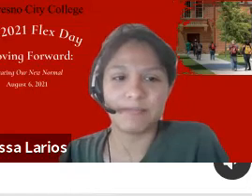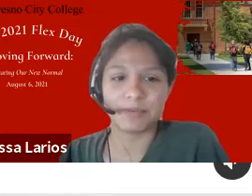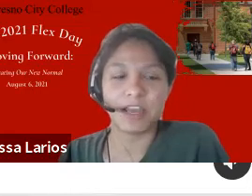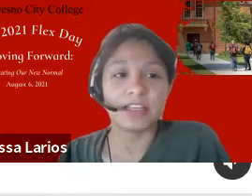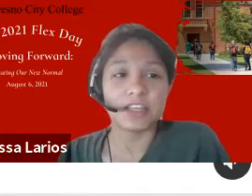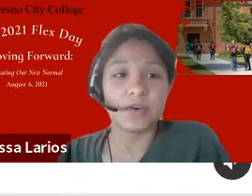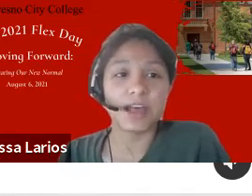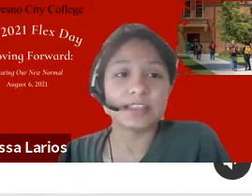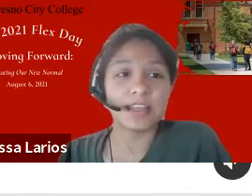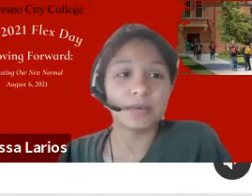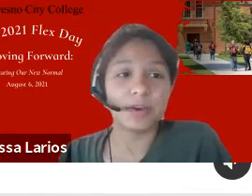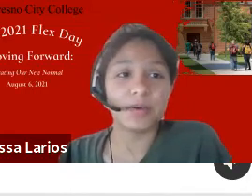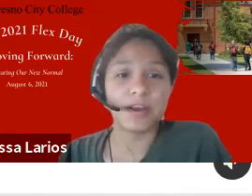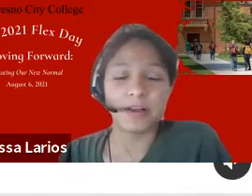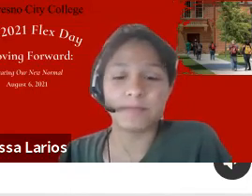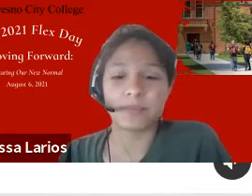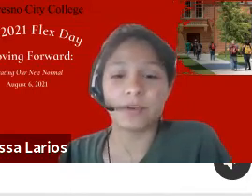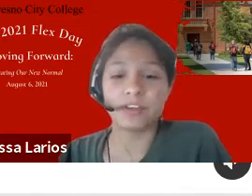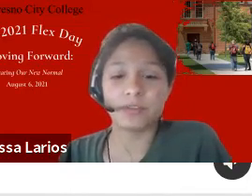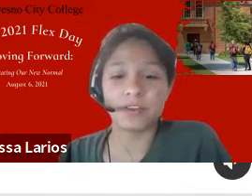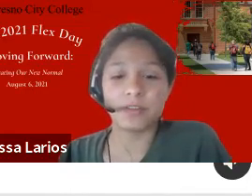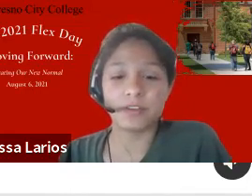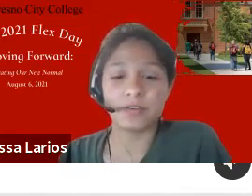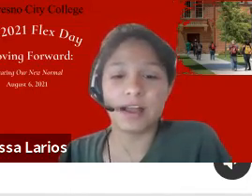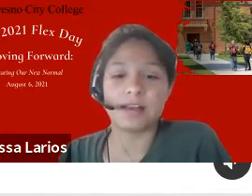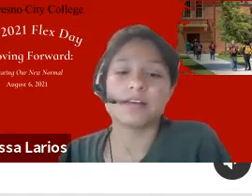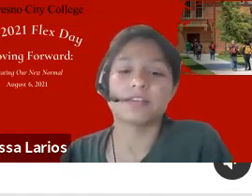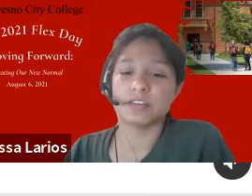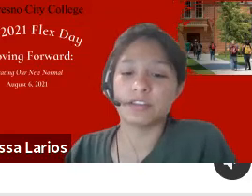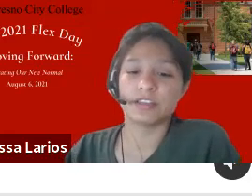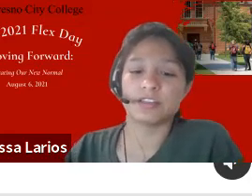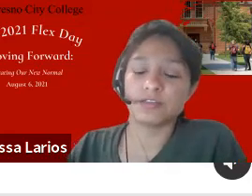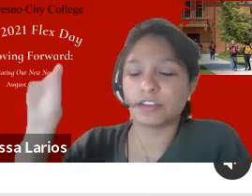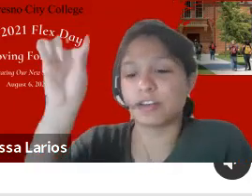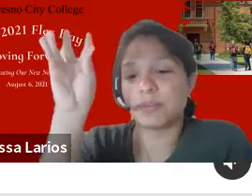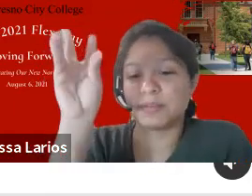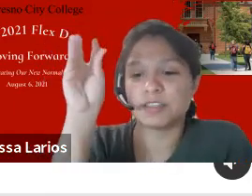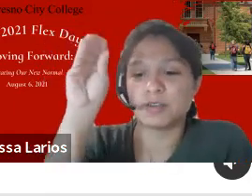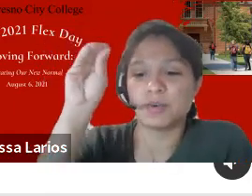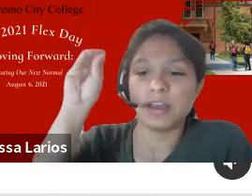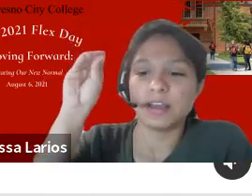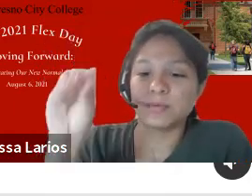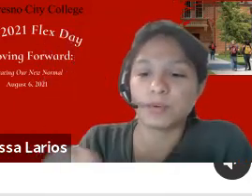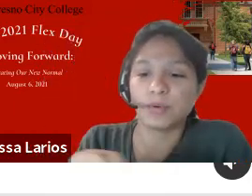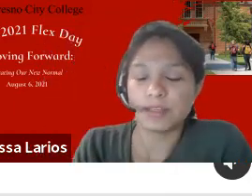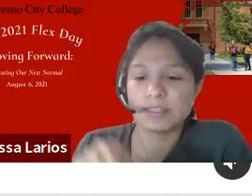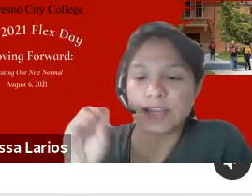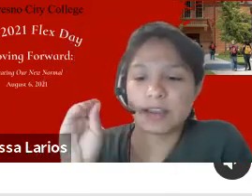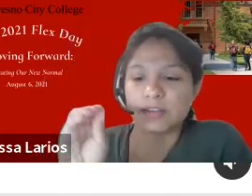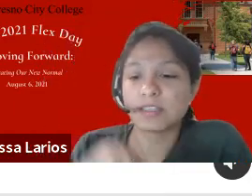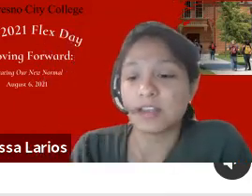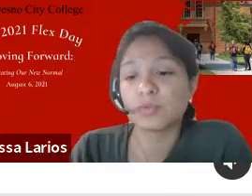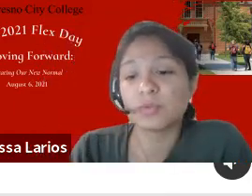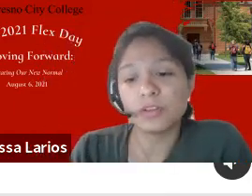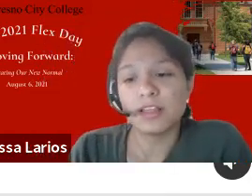Perfect. Yep. So that's like what Rachel was going through. The students are going to be able to request